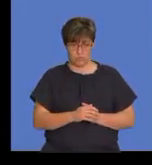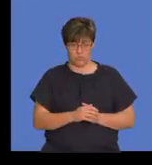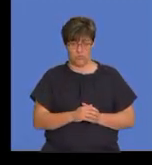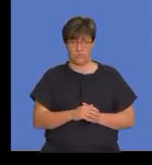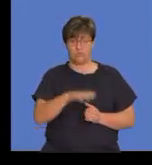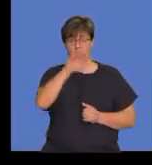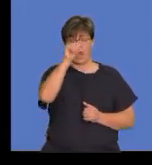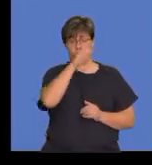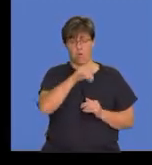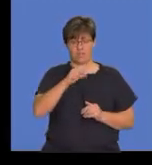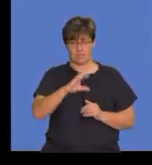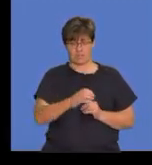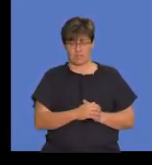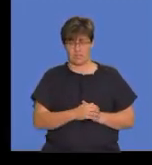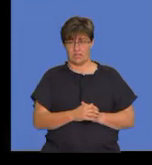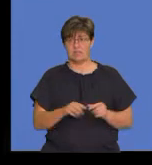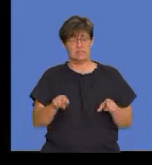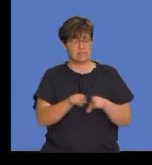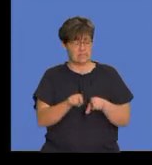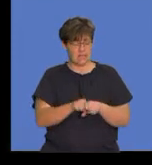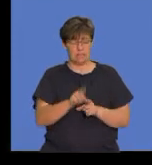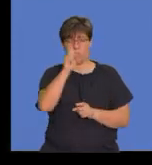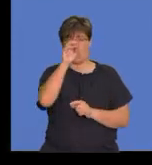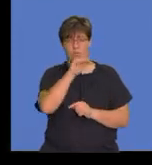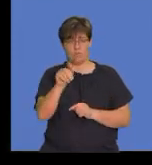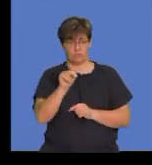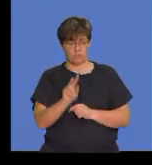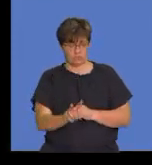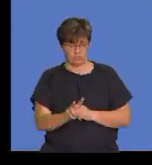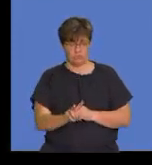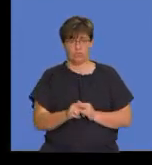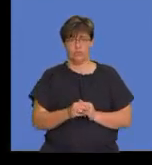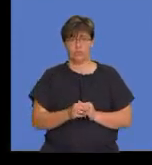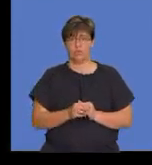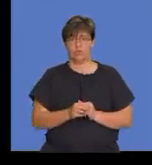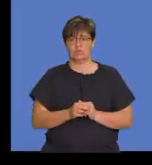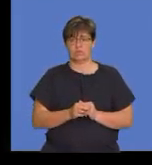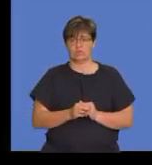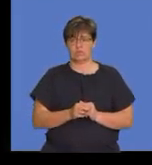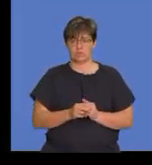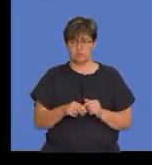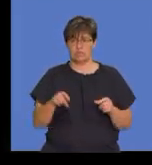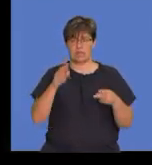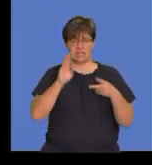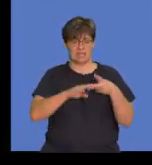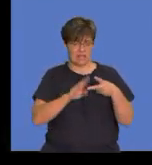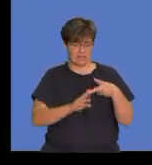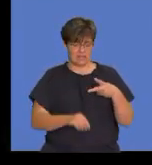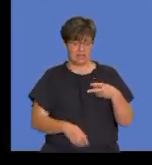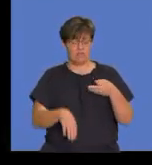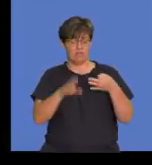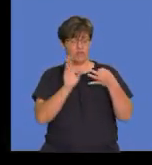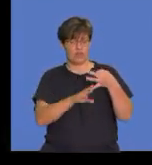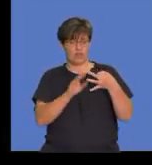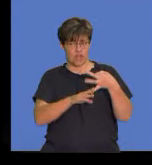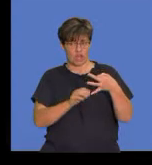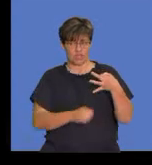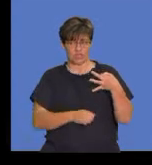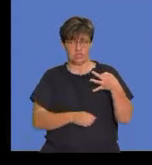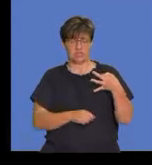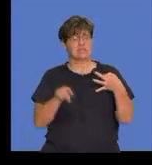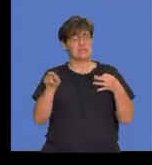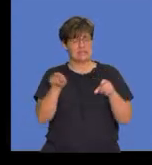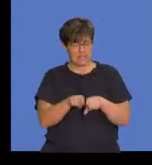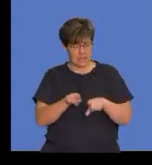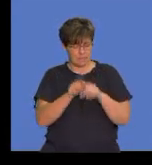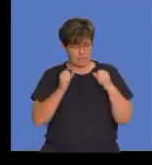for A over C. It was 1 over 2 for A over C for the second triangle.